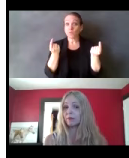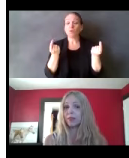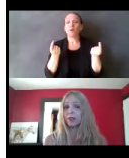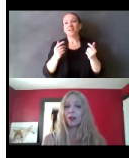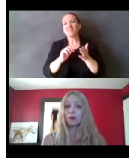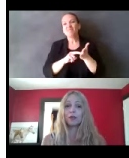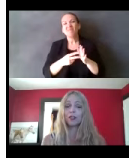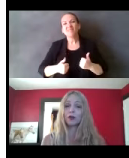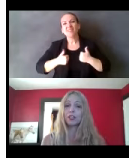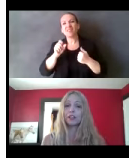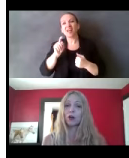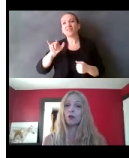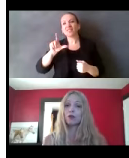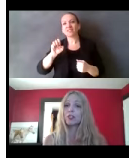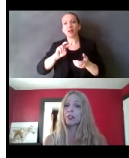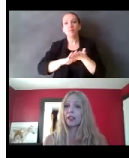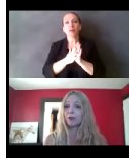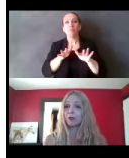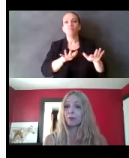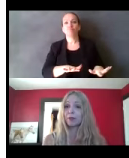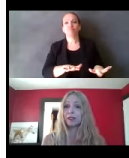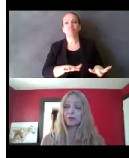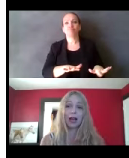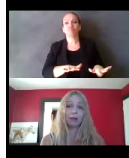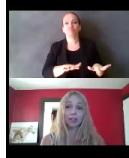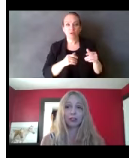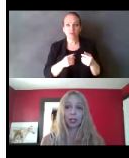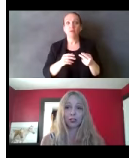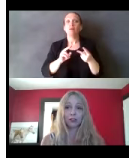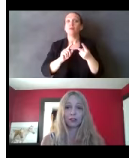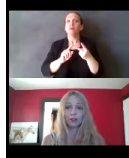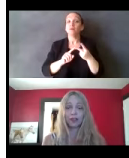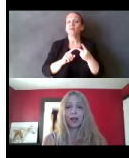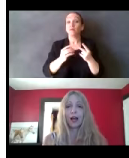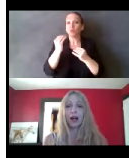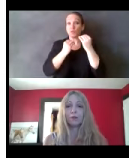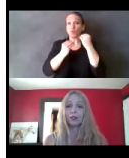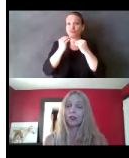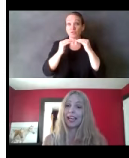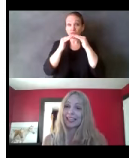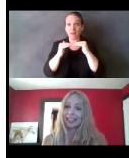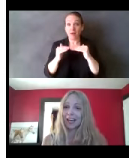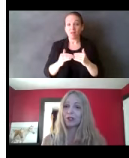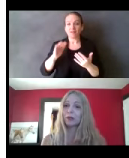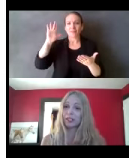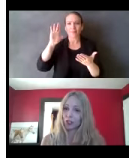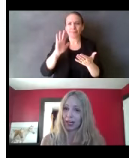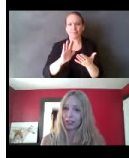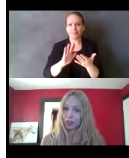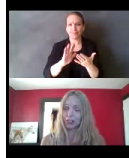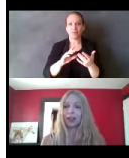lifestyle, result in low nutrition levels because of appetite changes. Your gait can